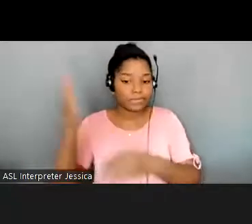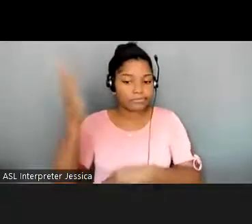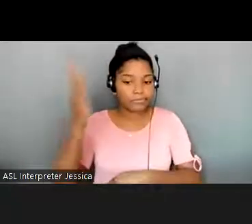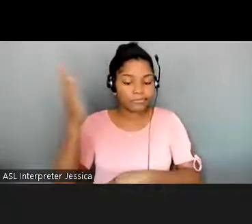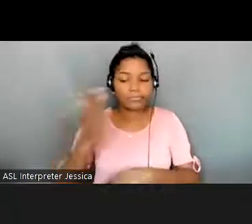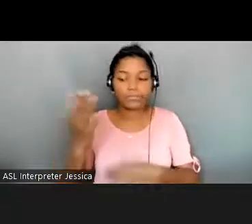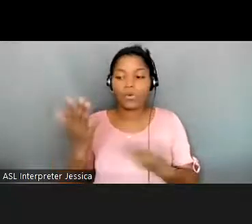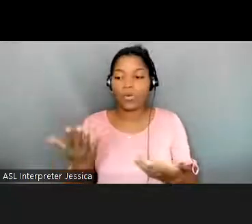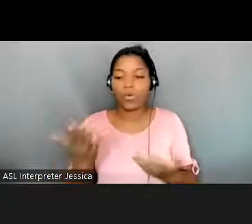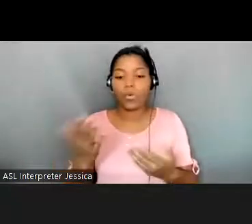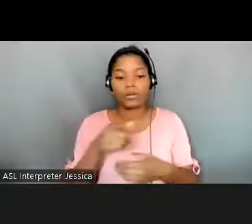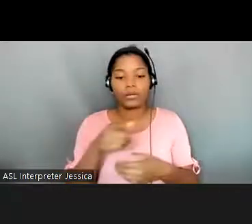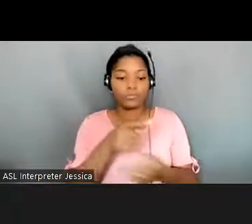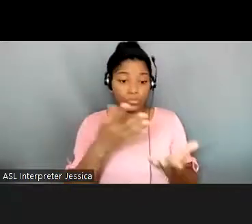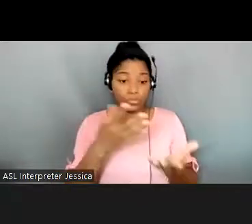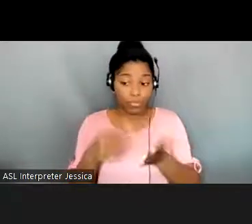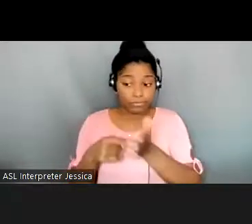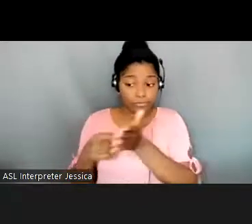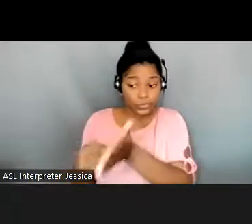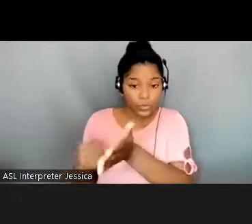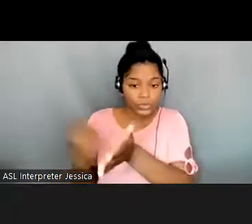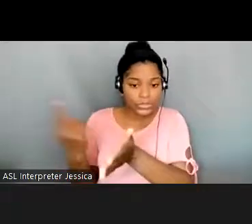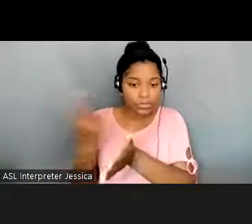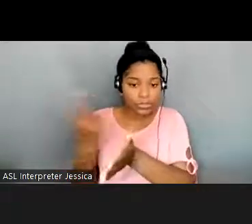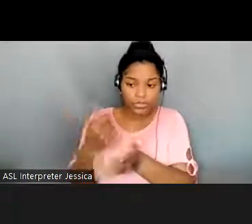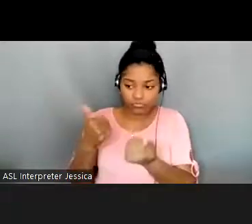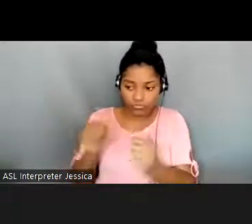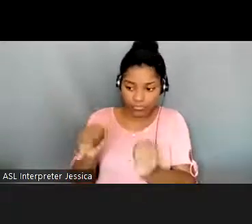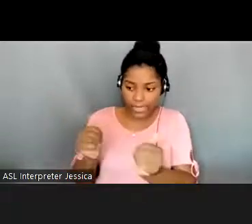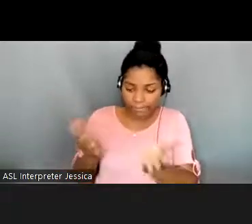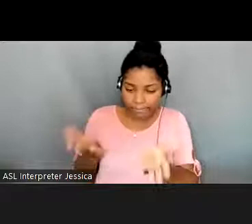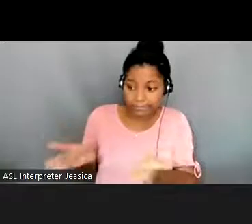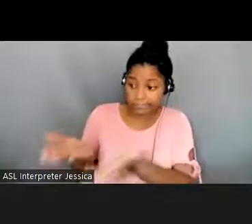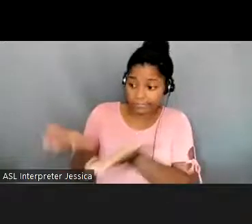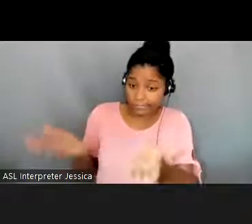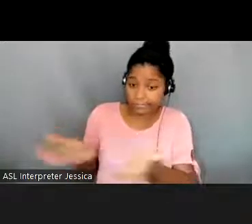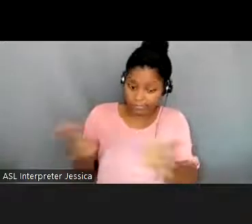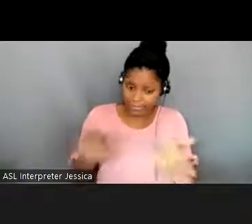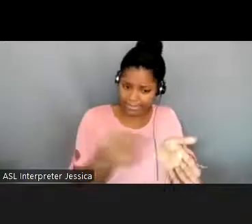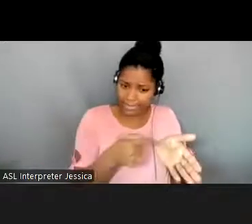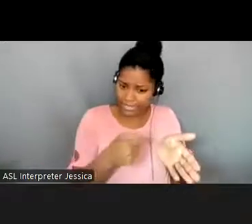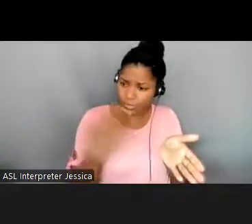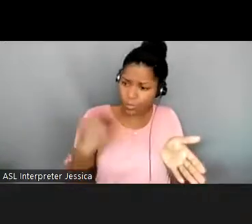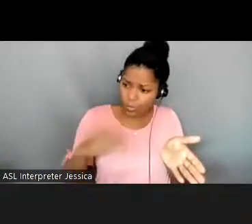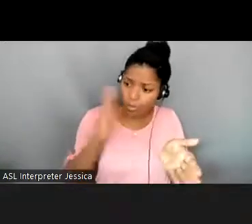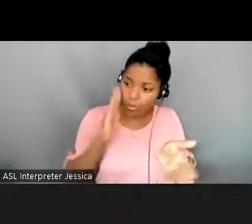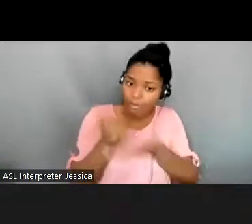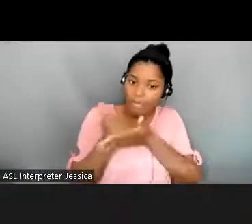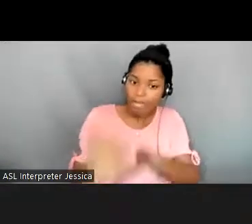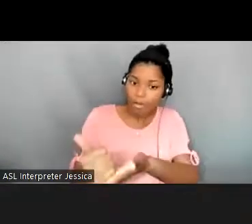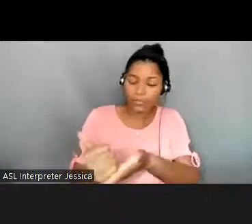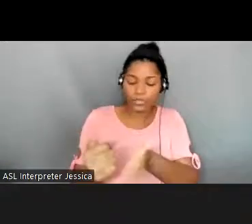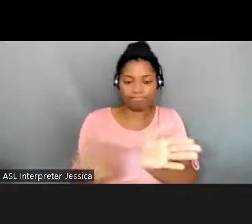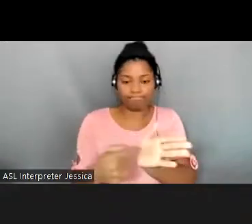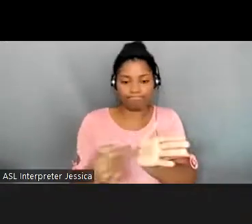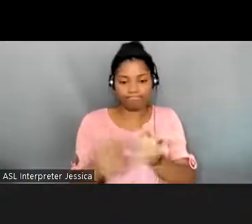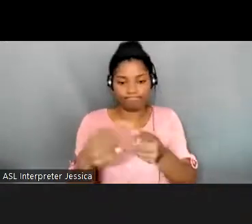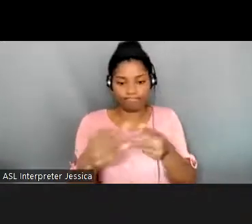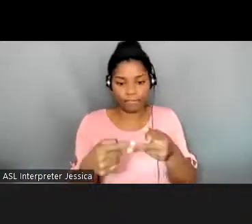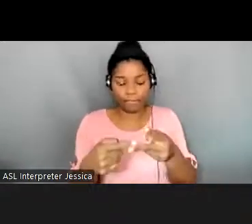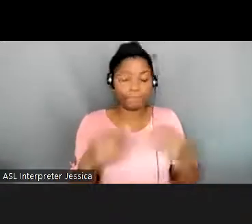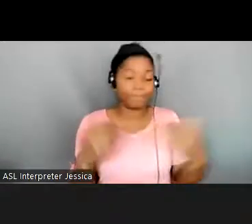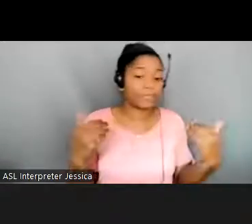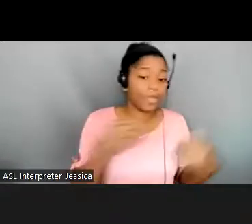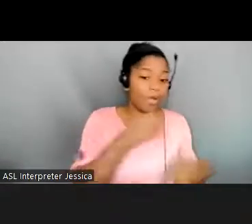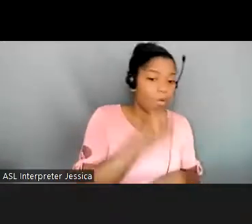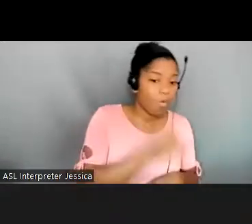case to someone and convince them that intergenerational approaches are win-win-wins. The older adults win, the younger